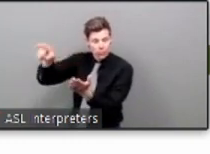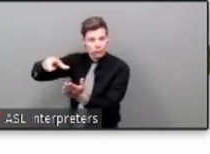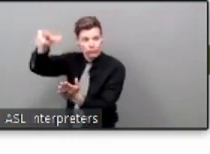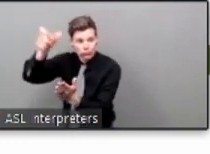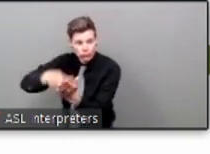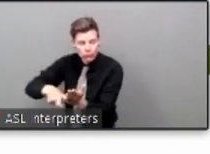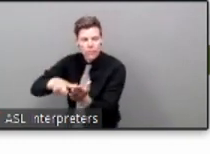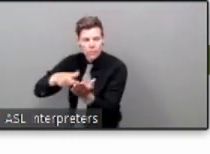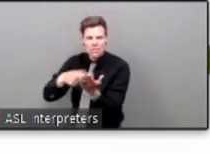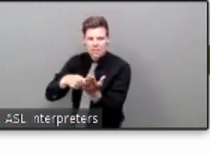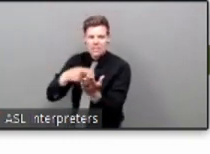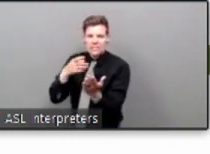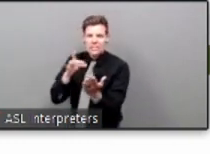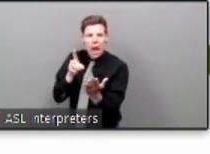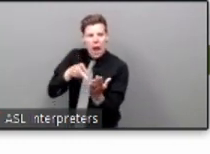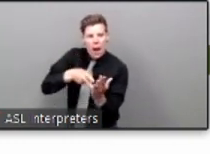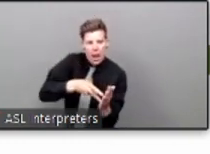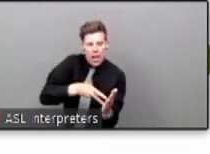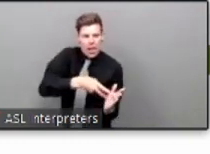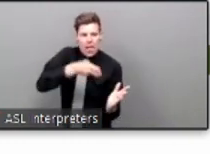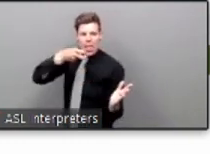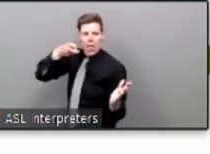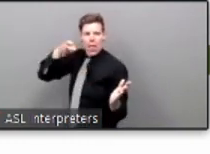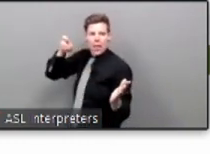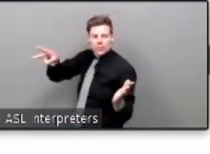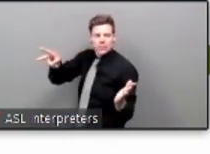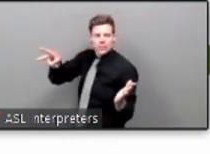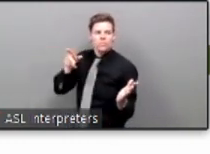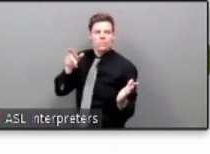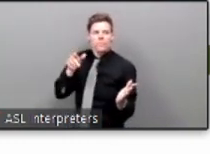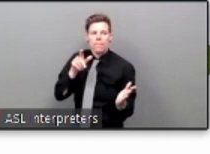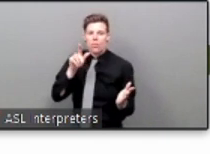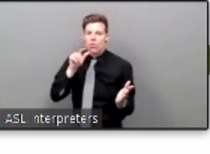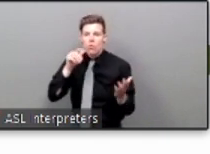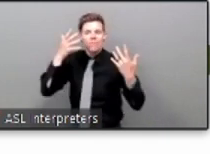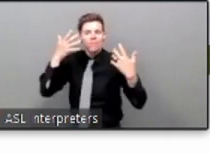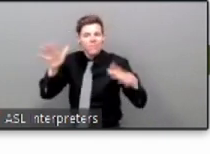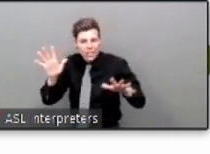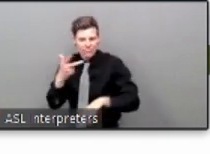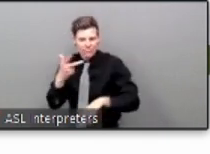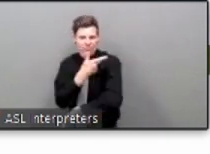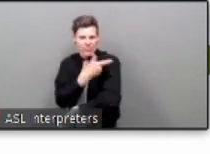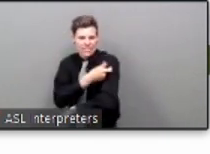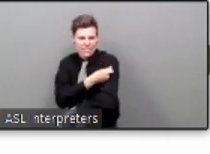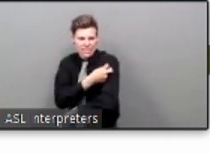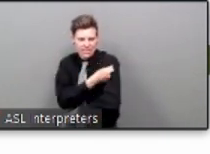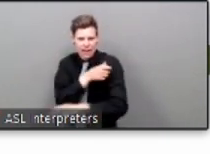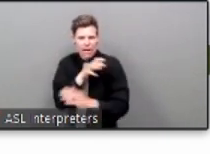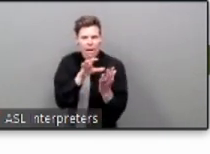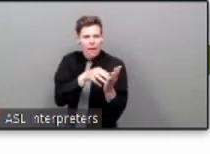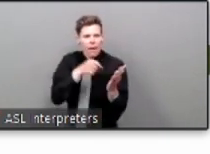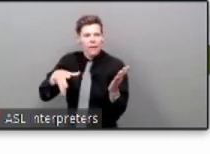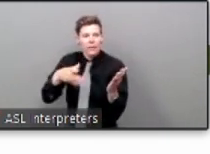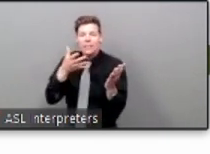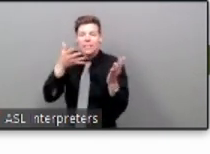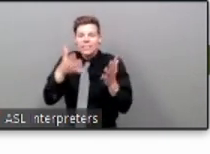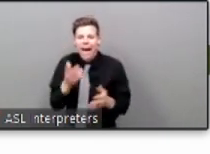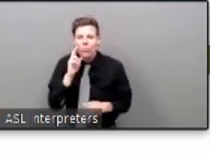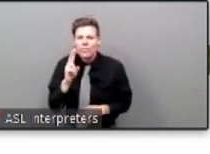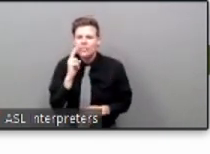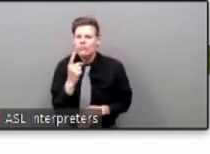with a predictably low infection rate. And that red line, I think it's a red line, on the top refers